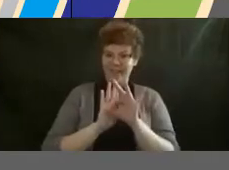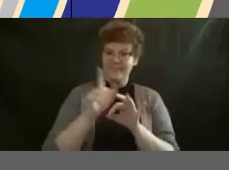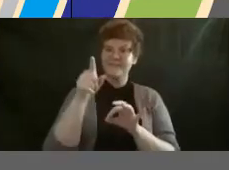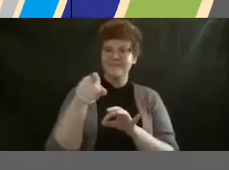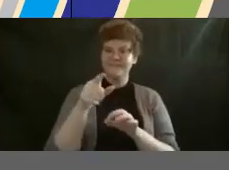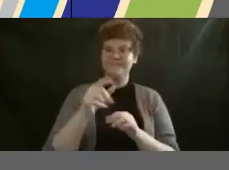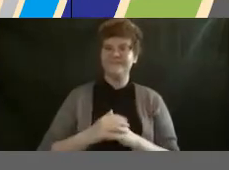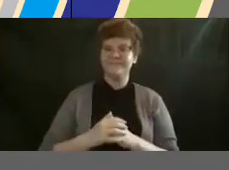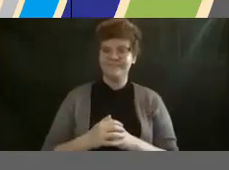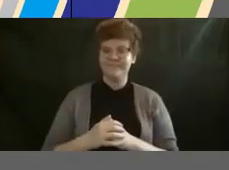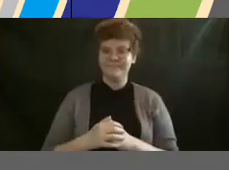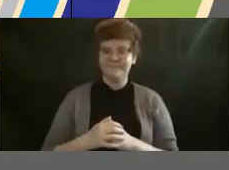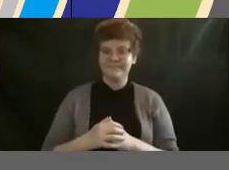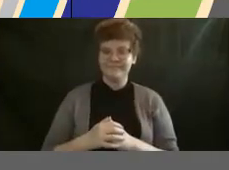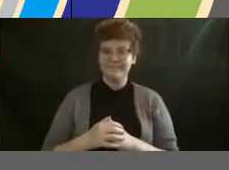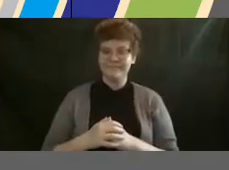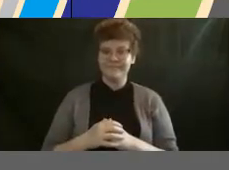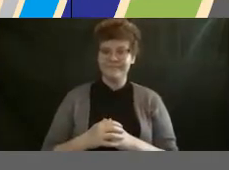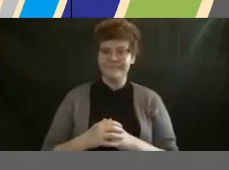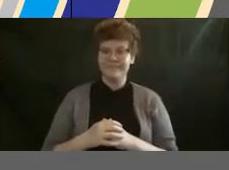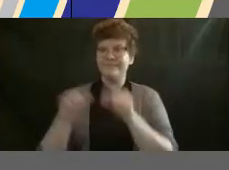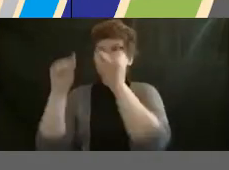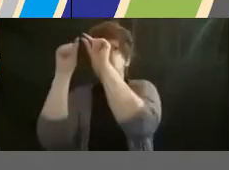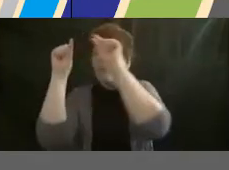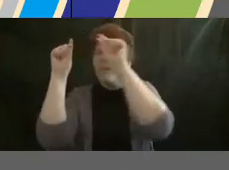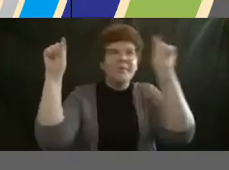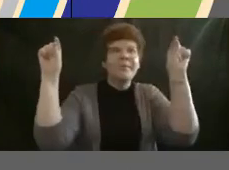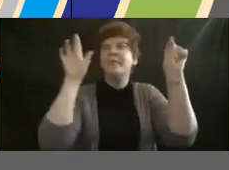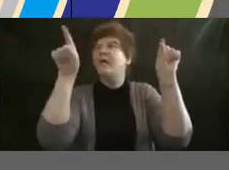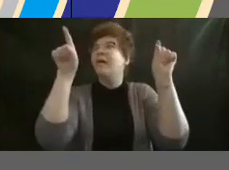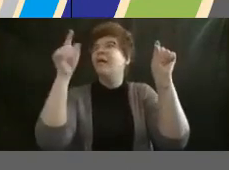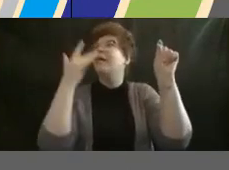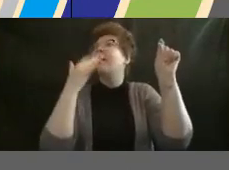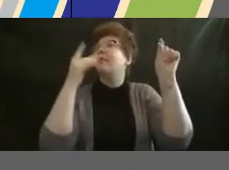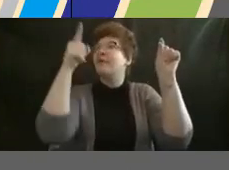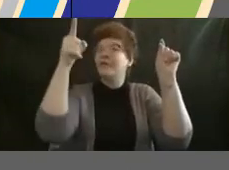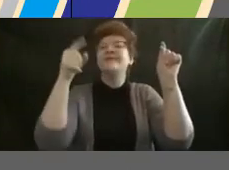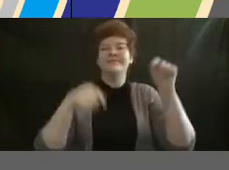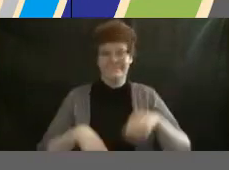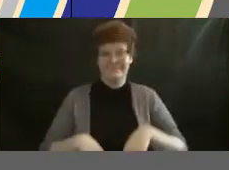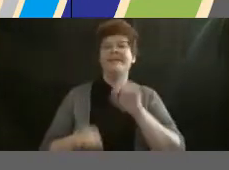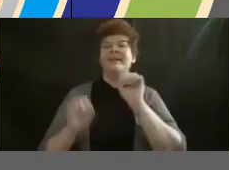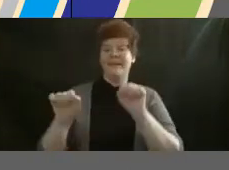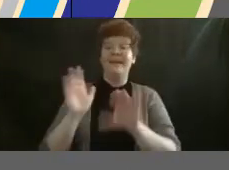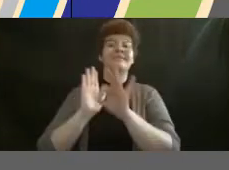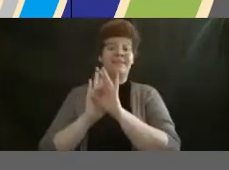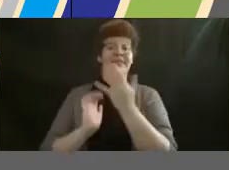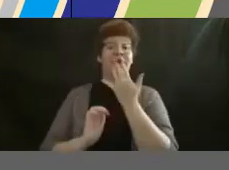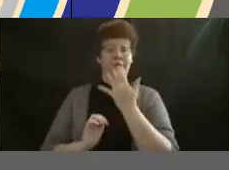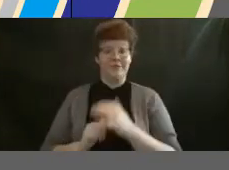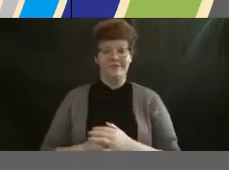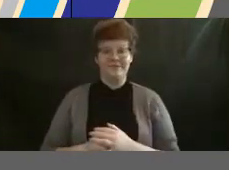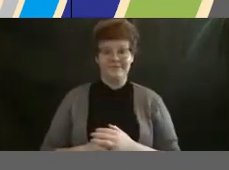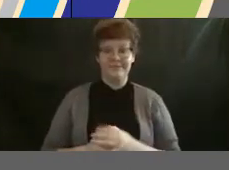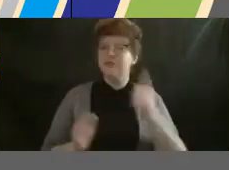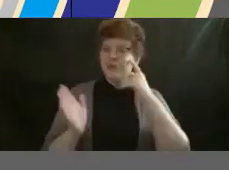go, our little color spectrum color here. I can click from here to select the color. And you'll notice since we are